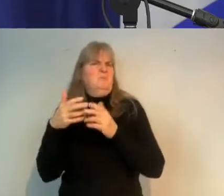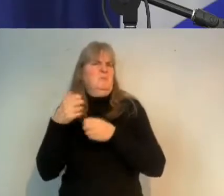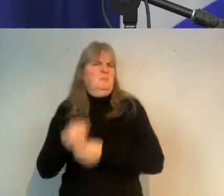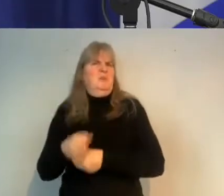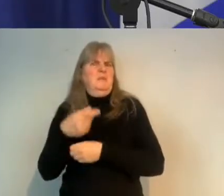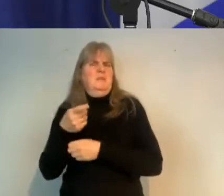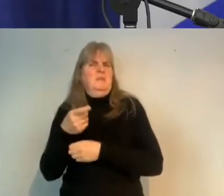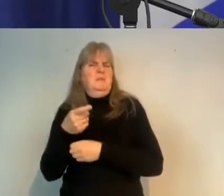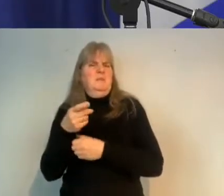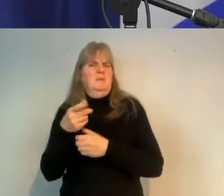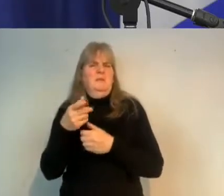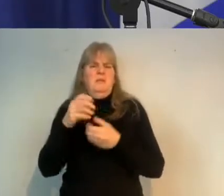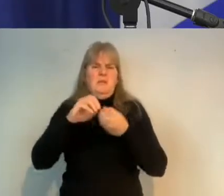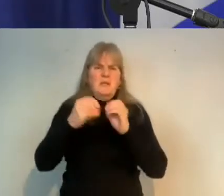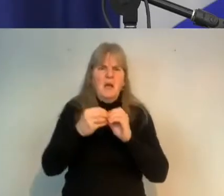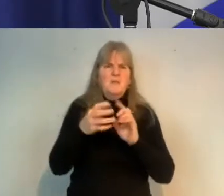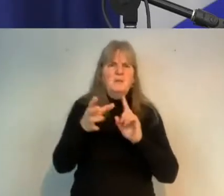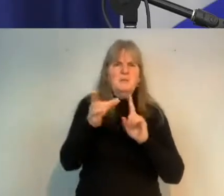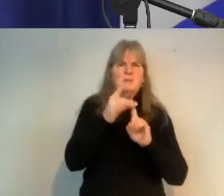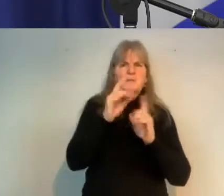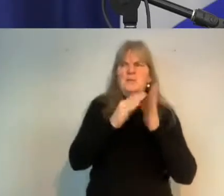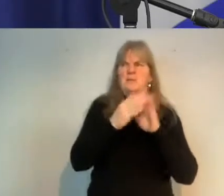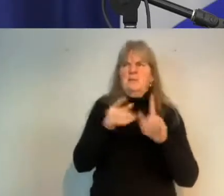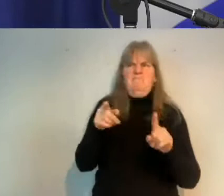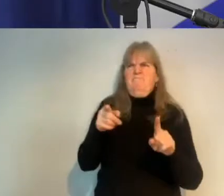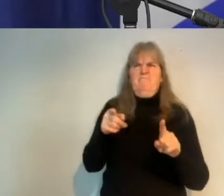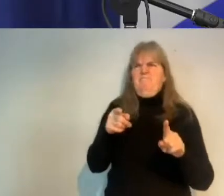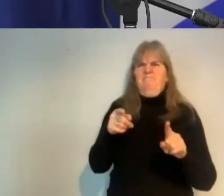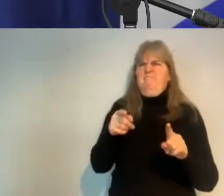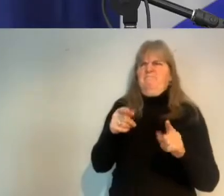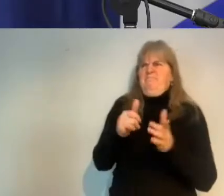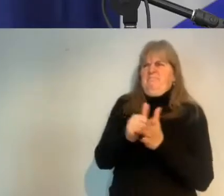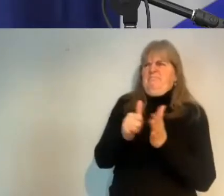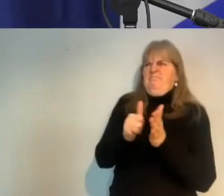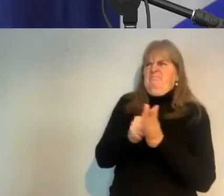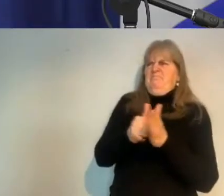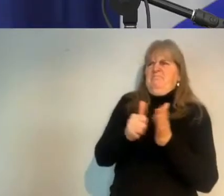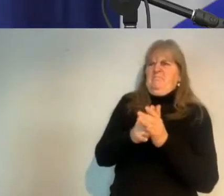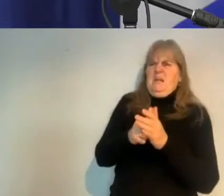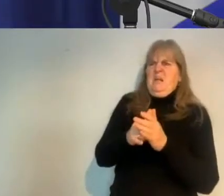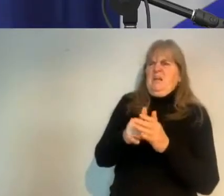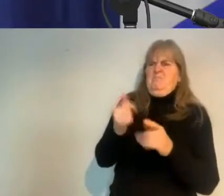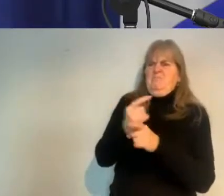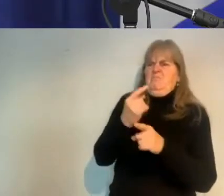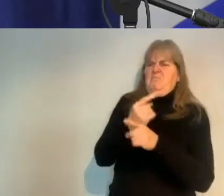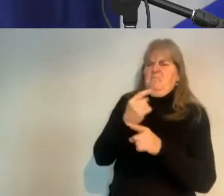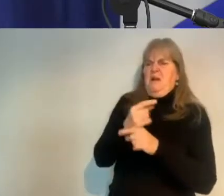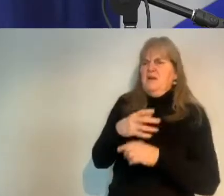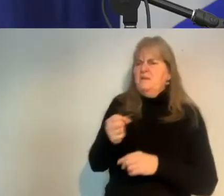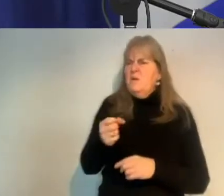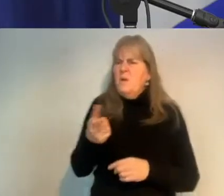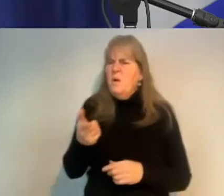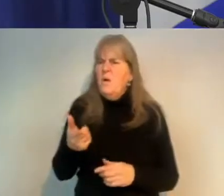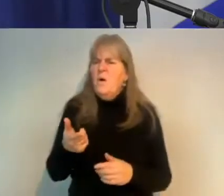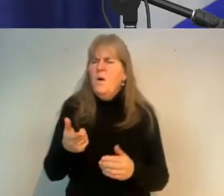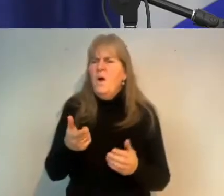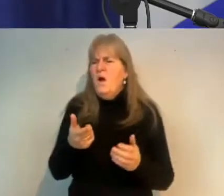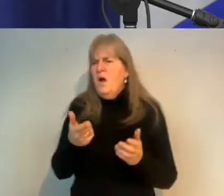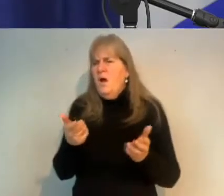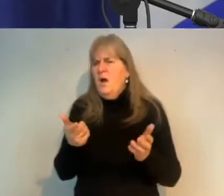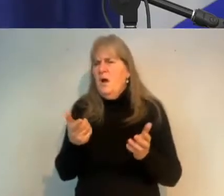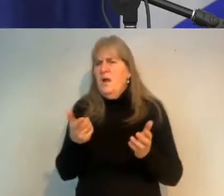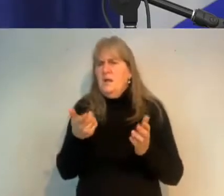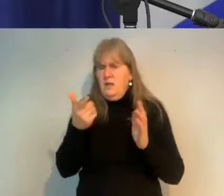and what community members are saying. How will you address this? How quickly can you start reporting community numbers? What